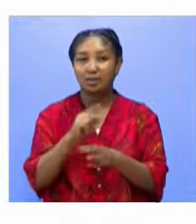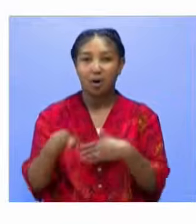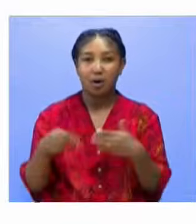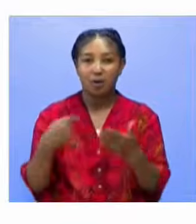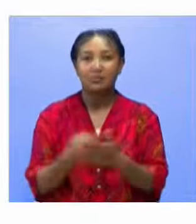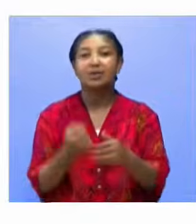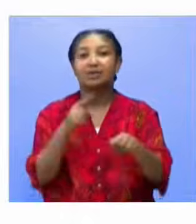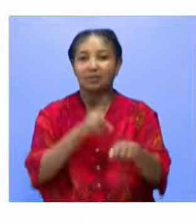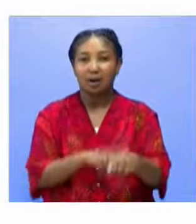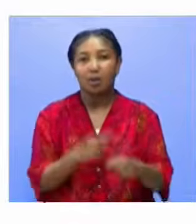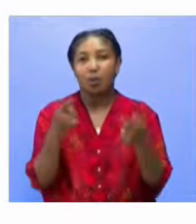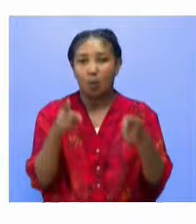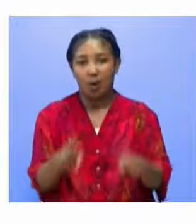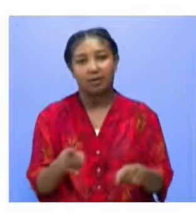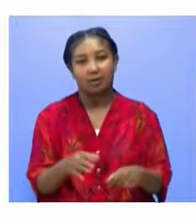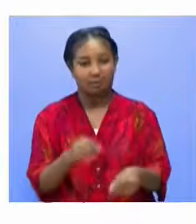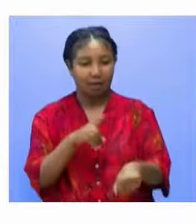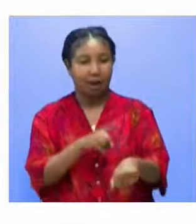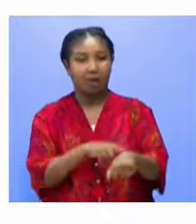For time.